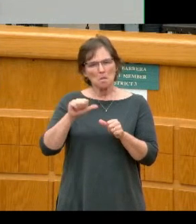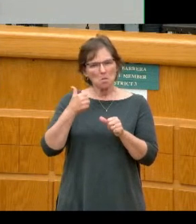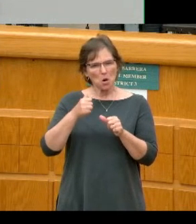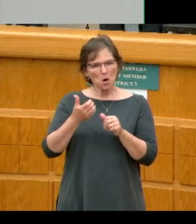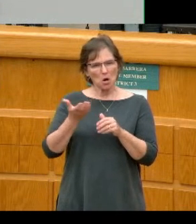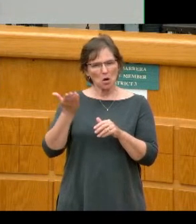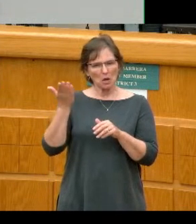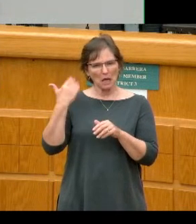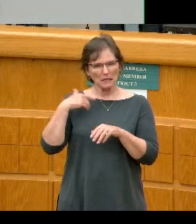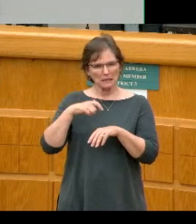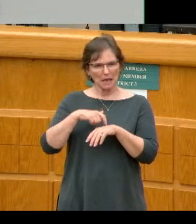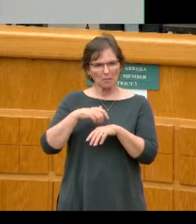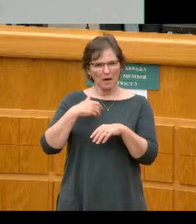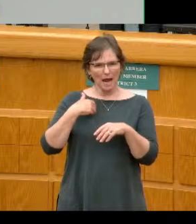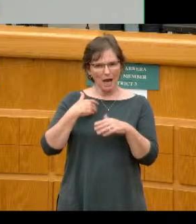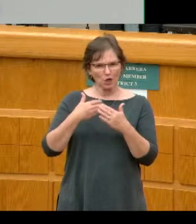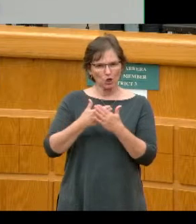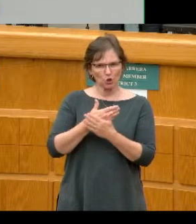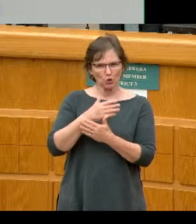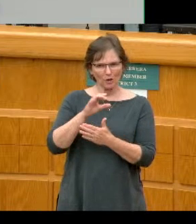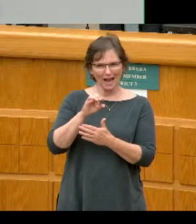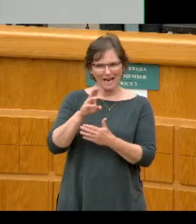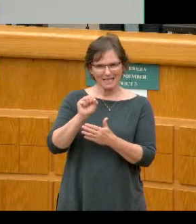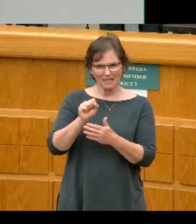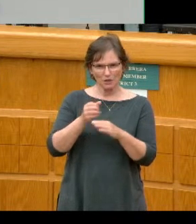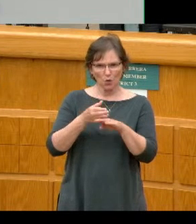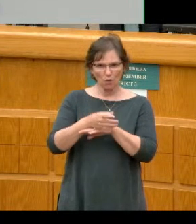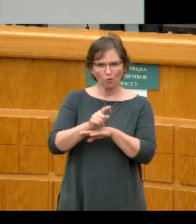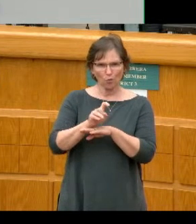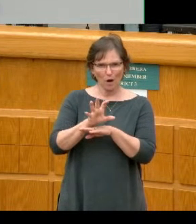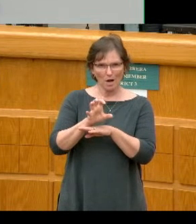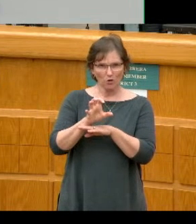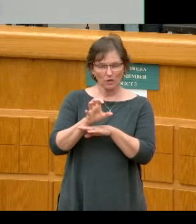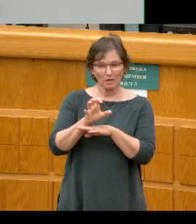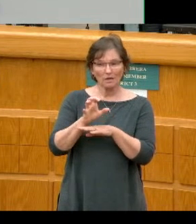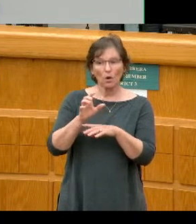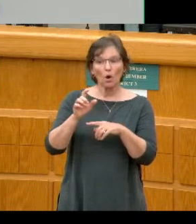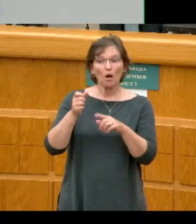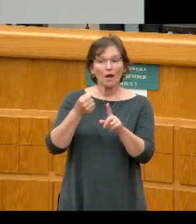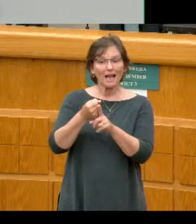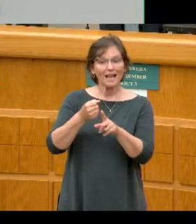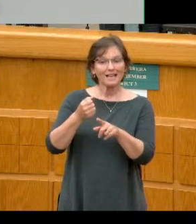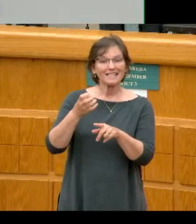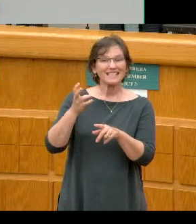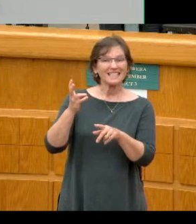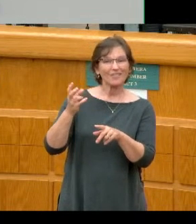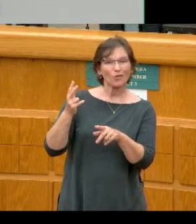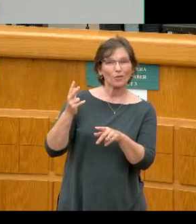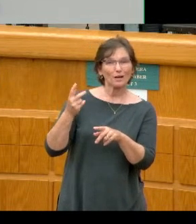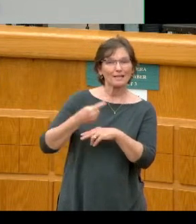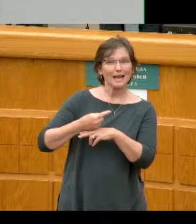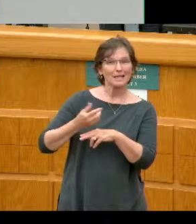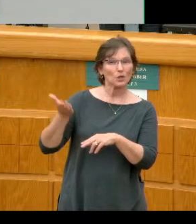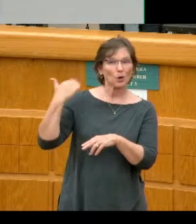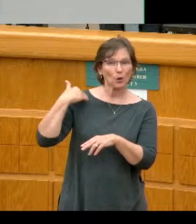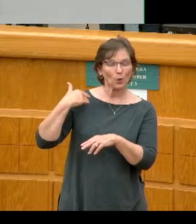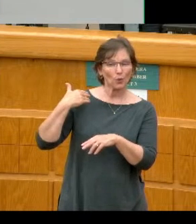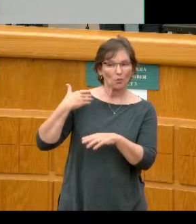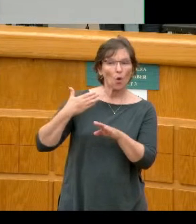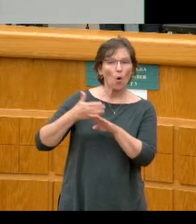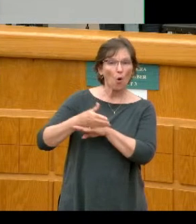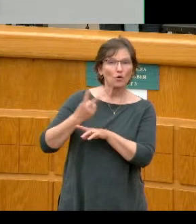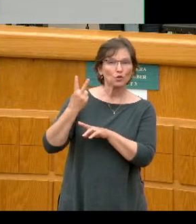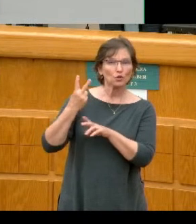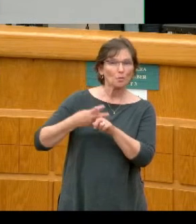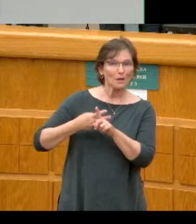the last 2 days of 100 some odd cases in the Coastal Bend, The transmission rate we estimate is about